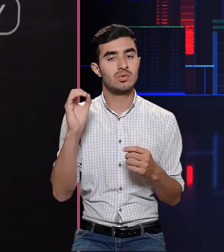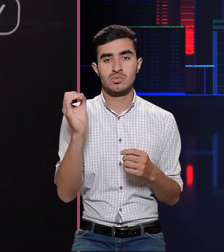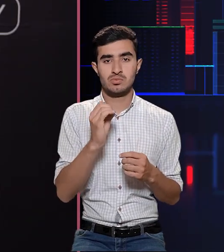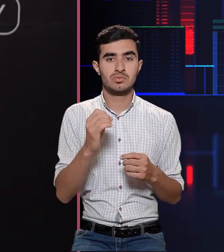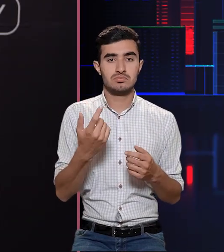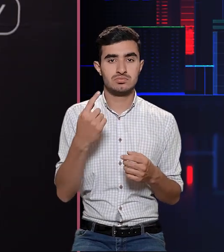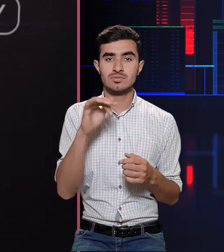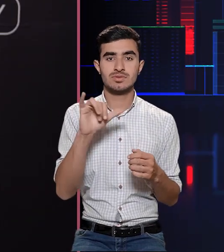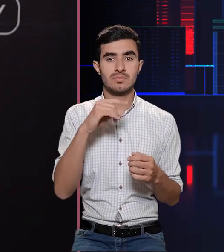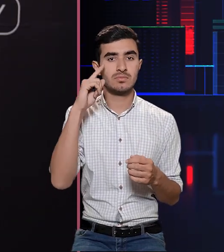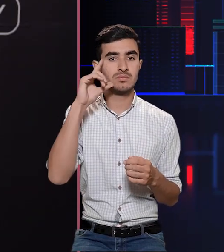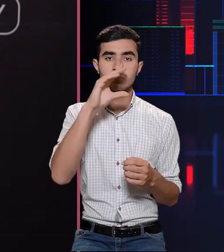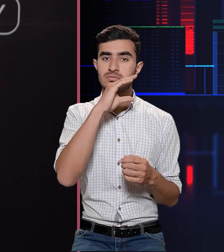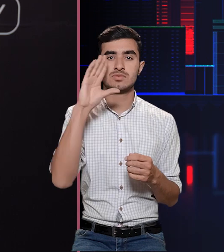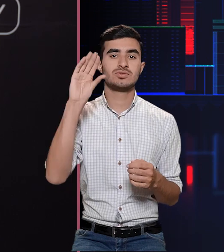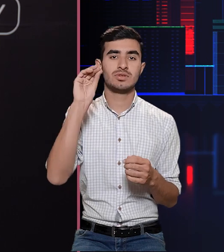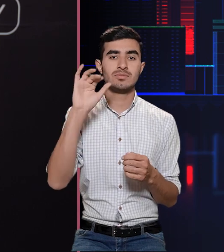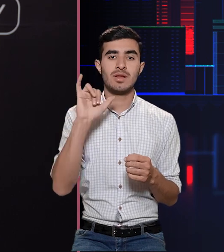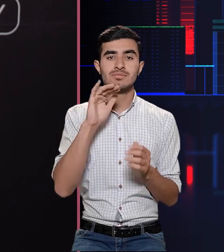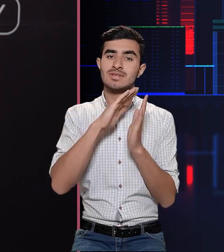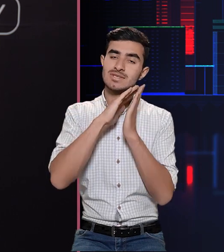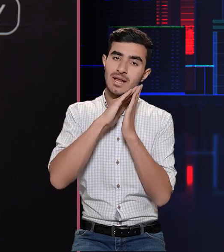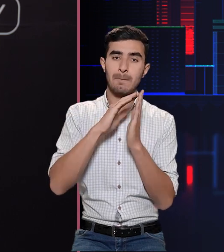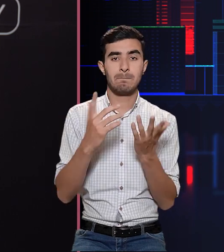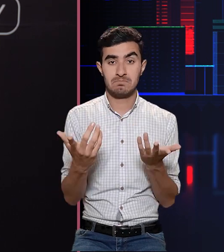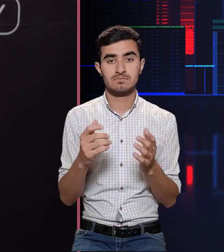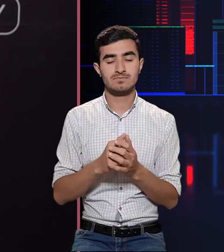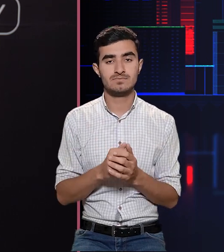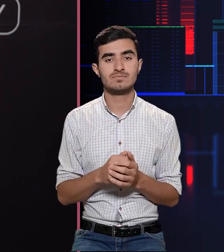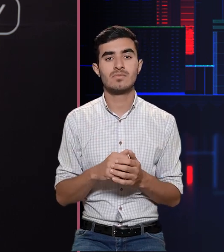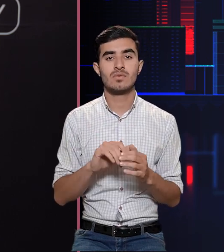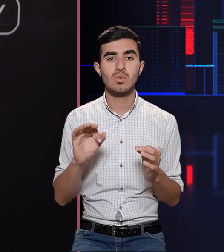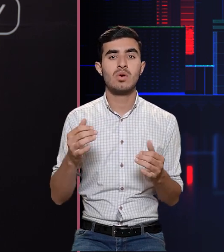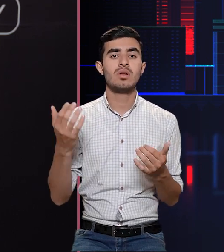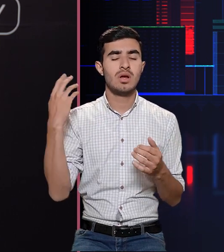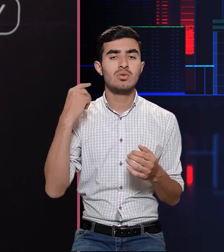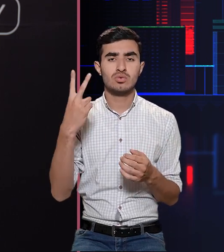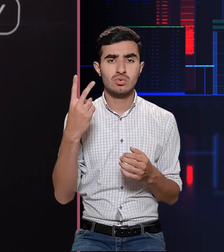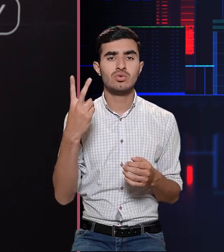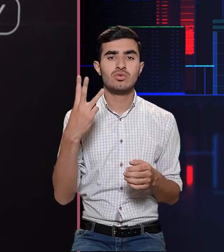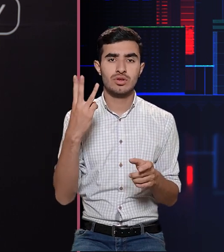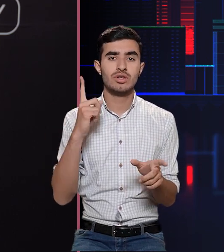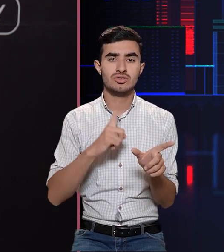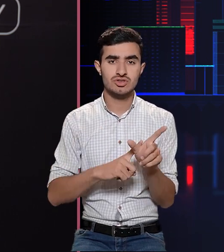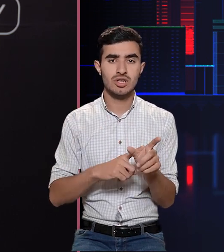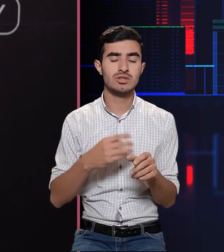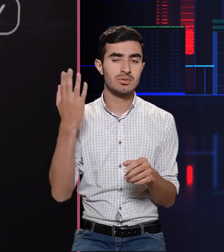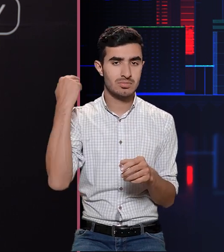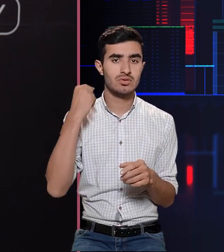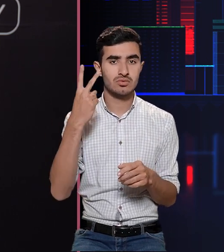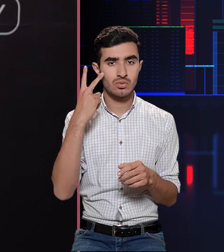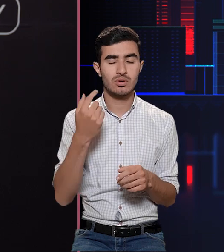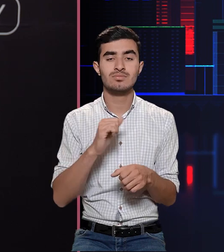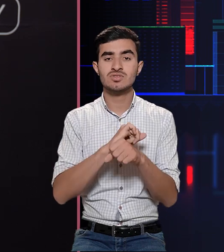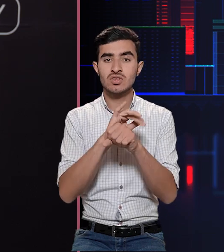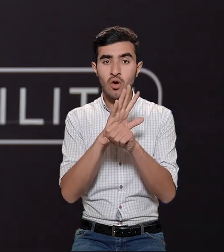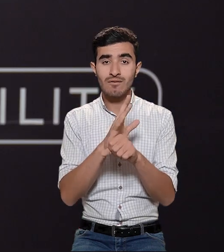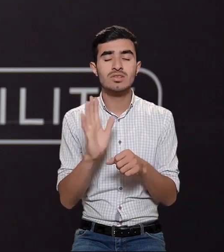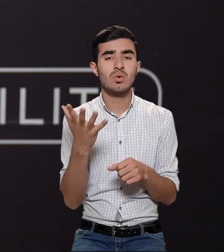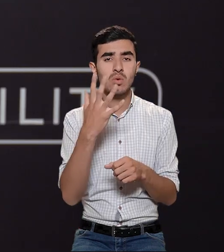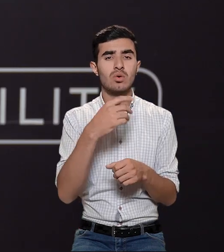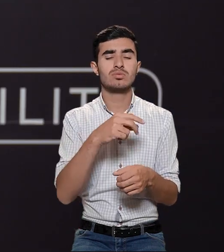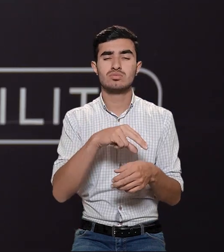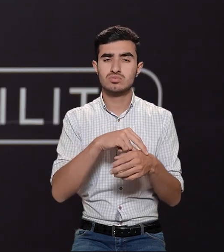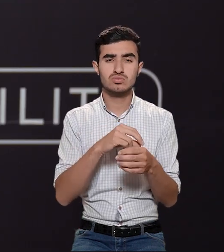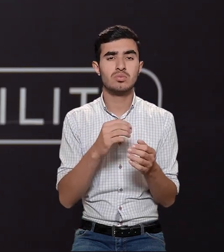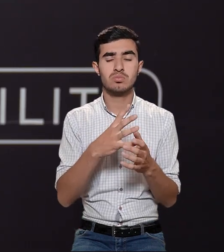Now in the past 2 years, we were really bogged down with the critical care of the corona patients. It